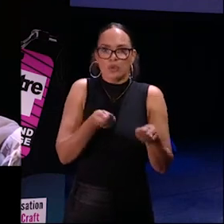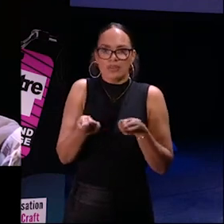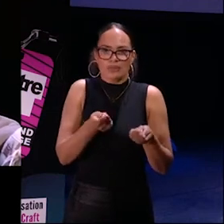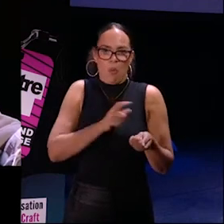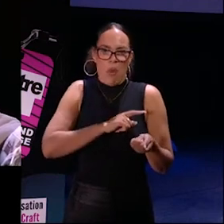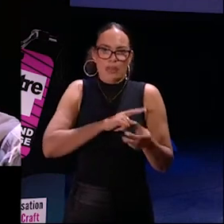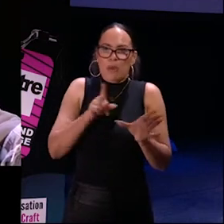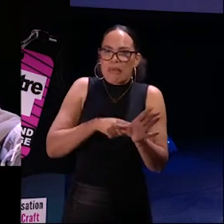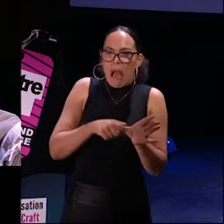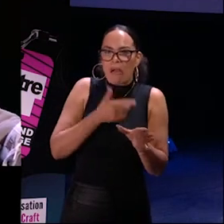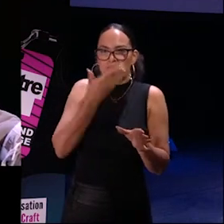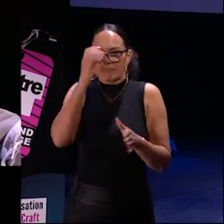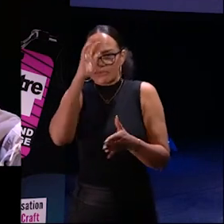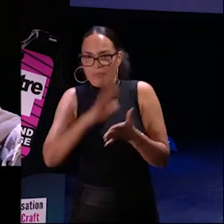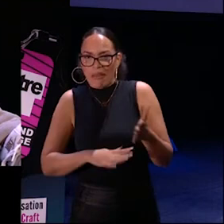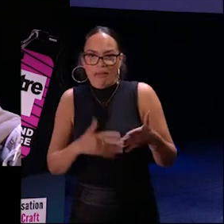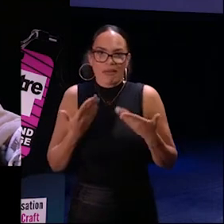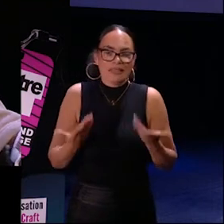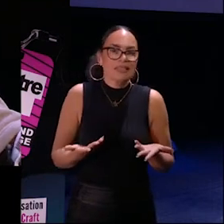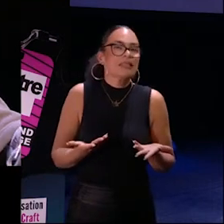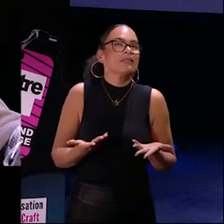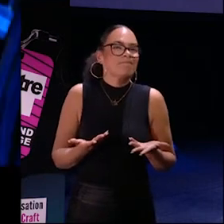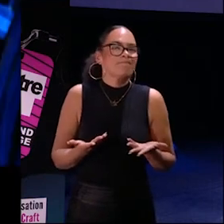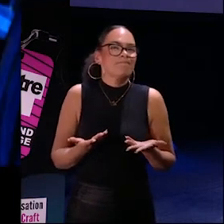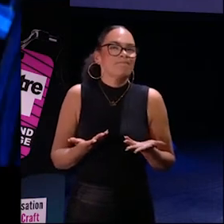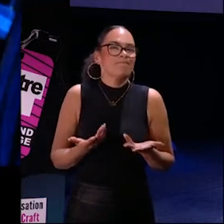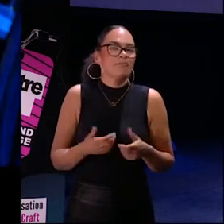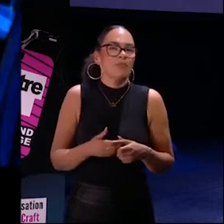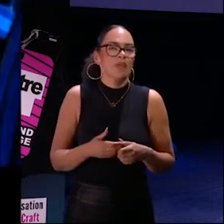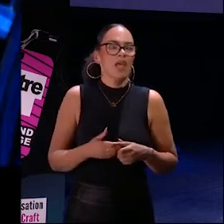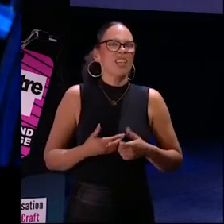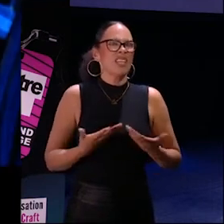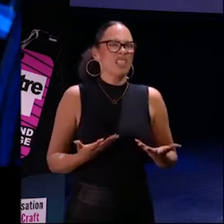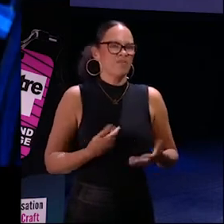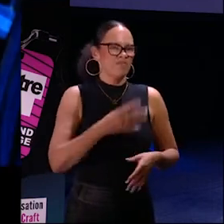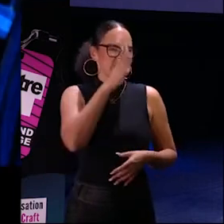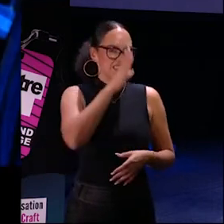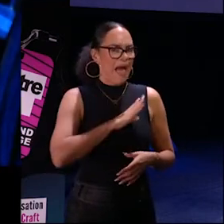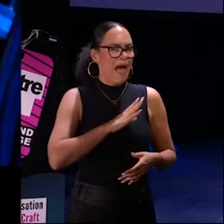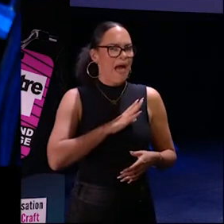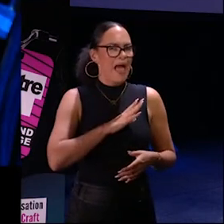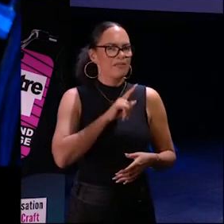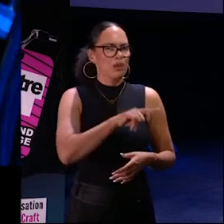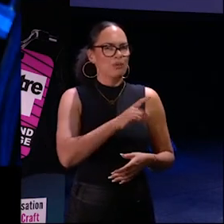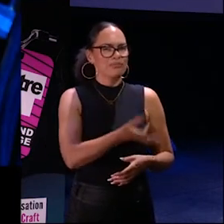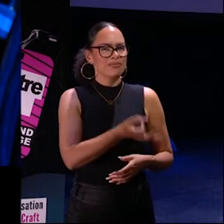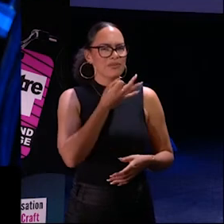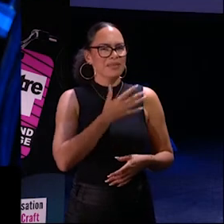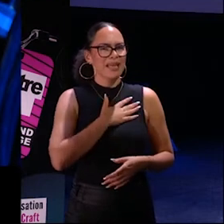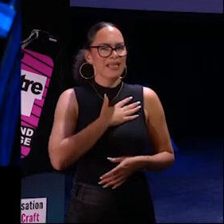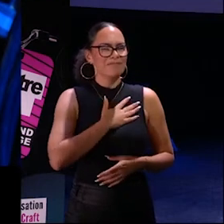seriously, being so young and just coming out of graduation? It's really sad to hear that question, I think,